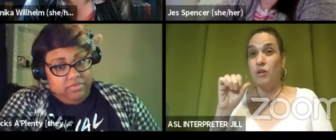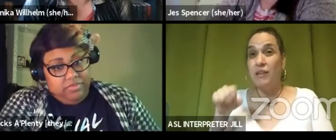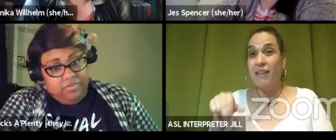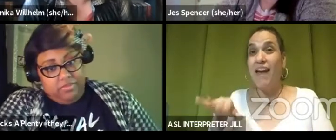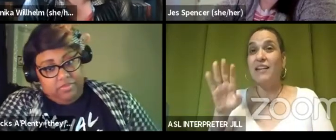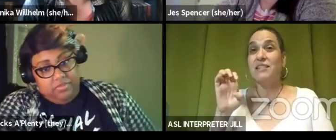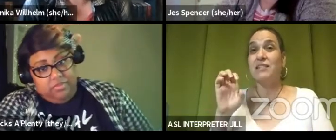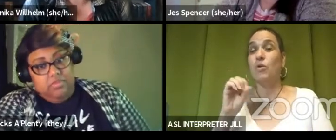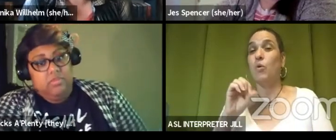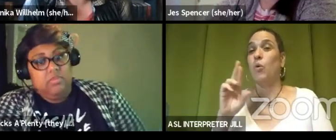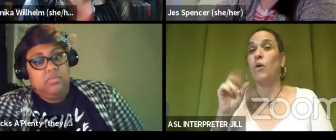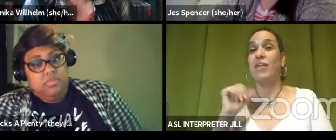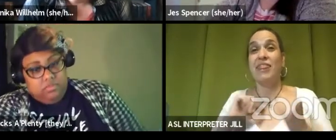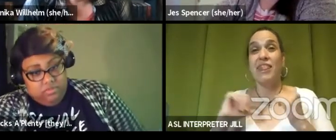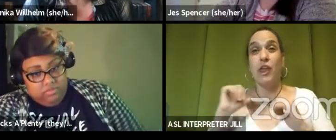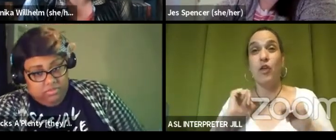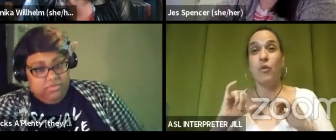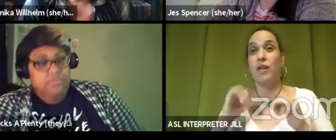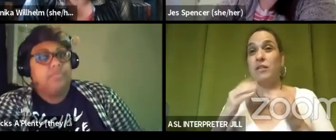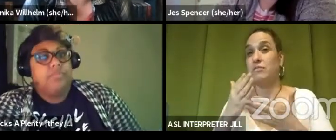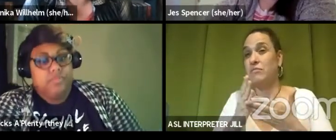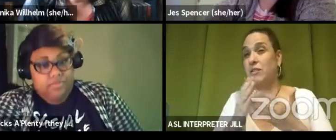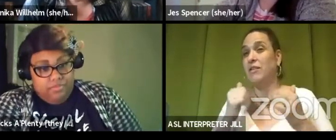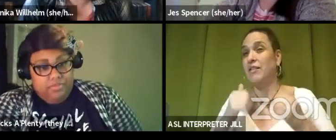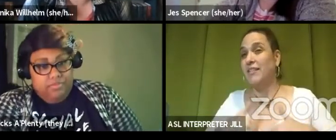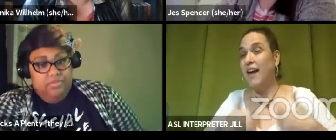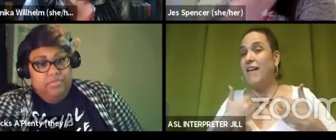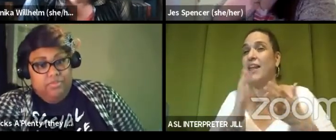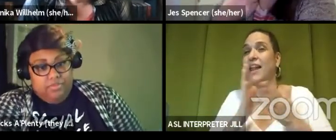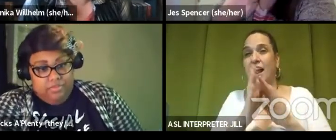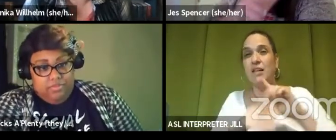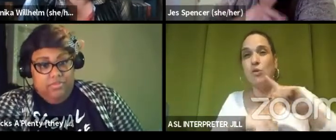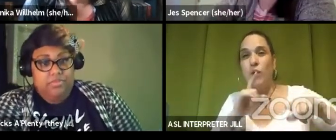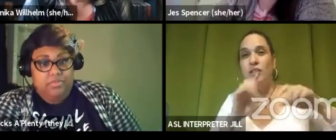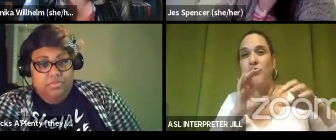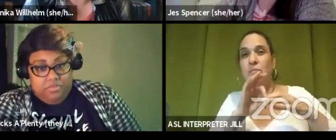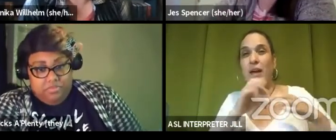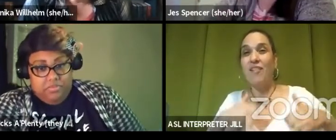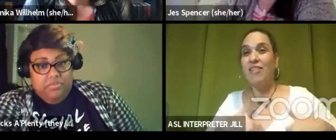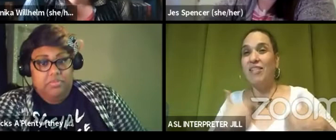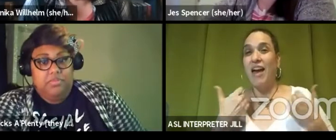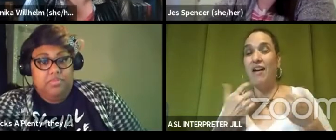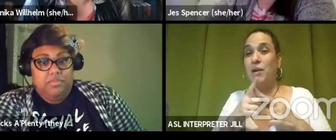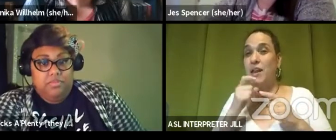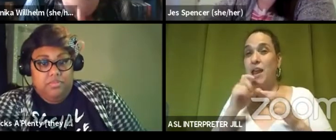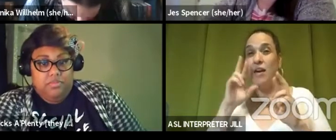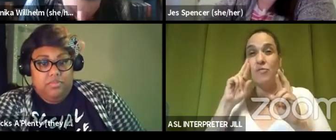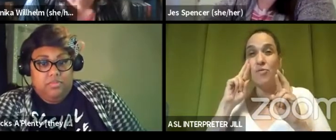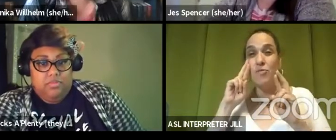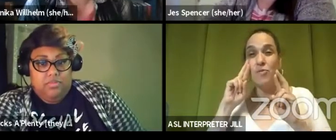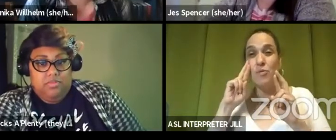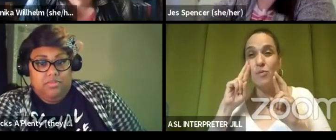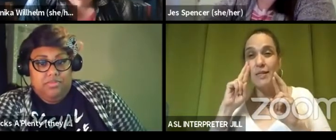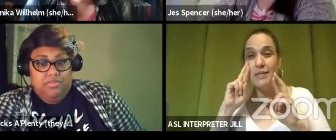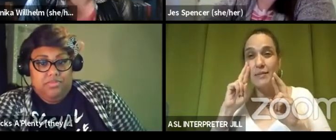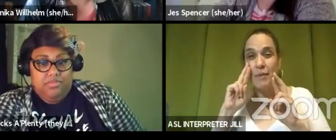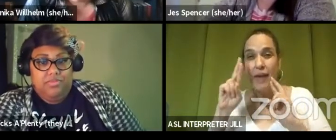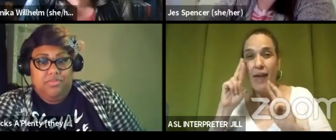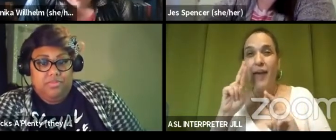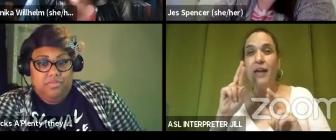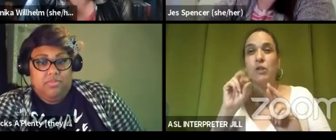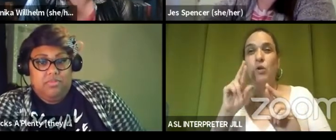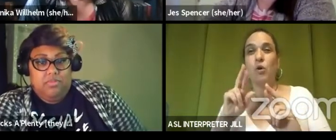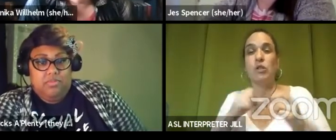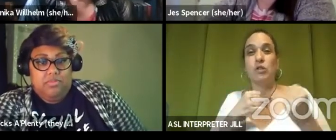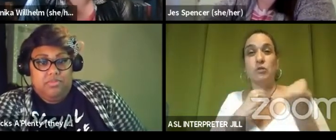reflects life, that asks questions about life, but has very little respect or support